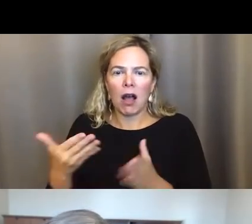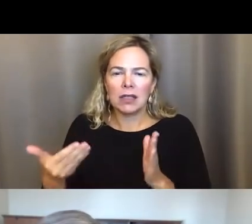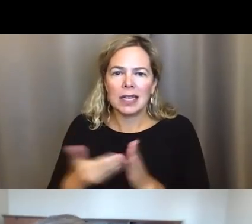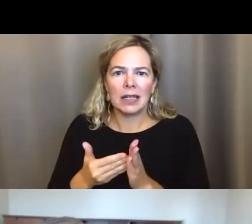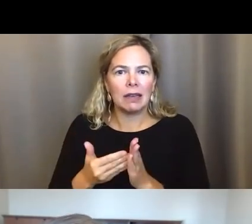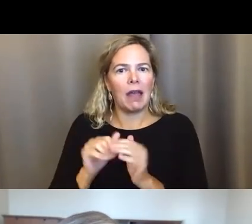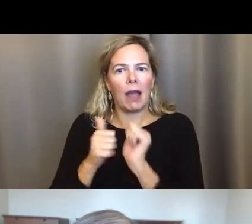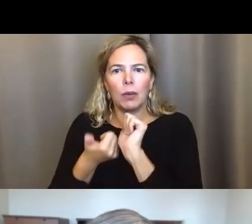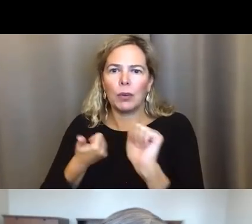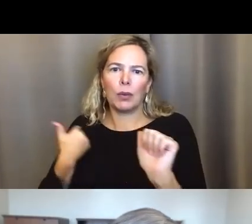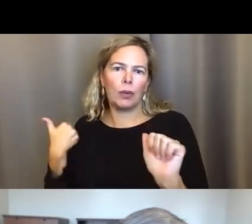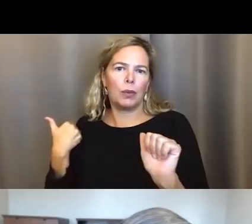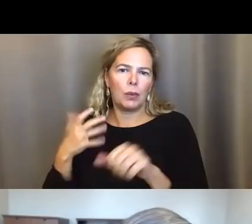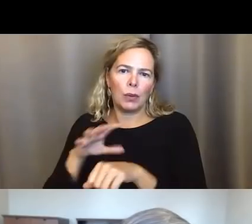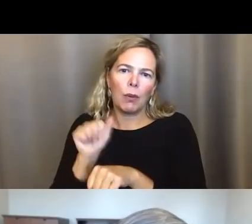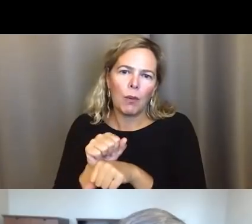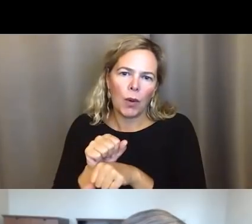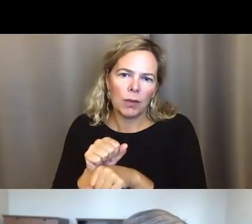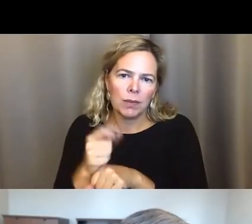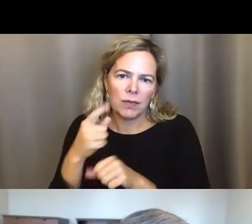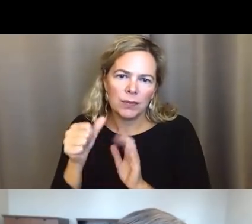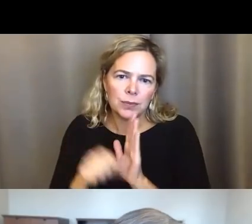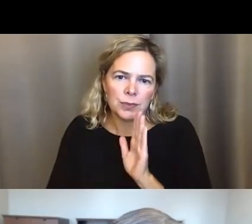scheduled. Next slide.